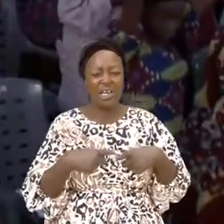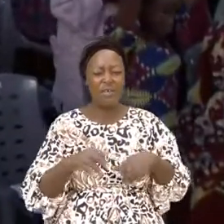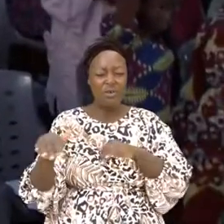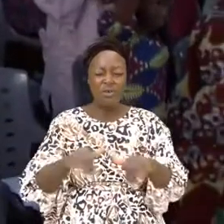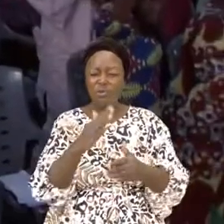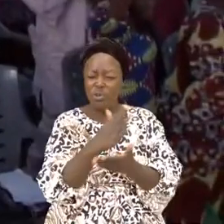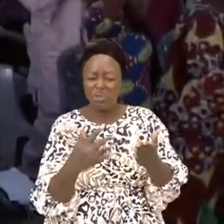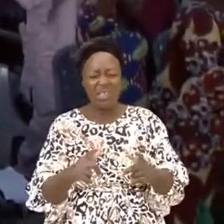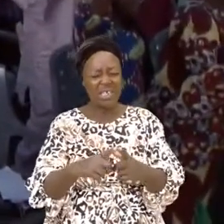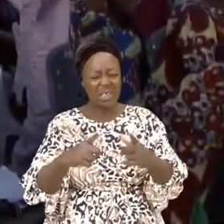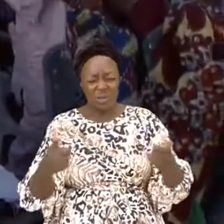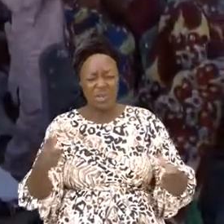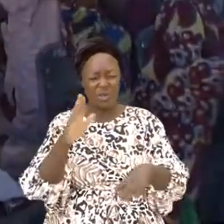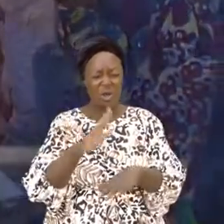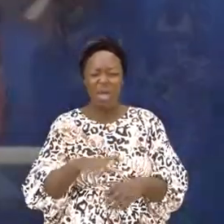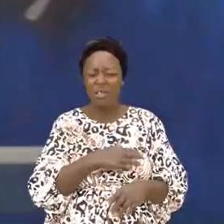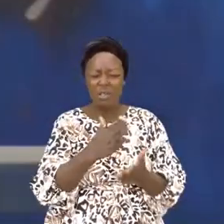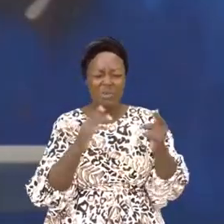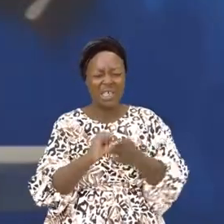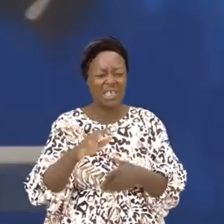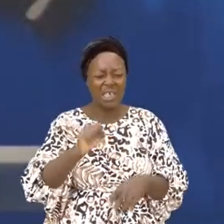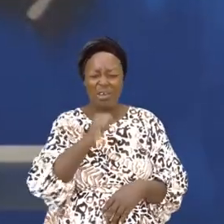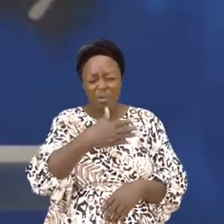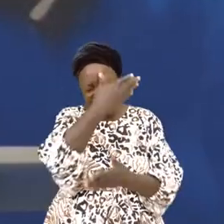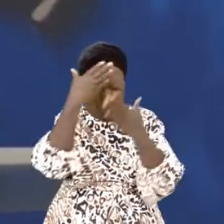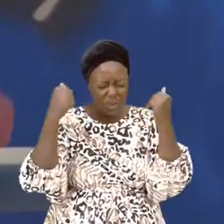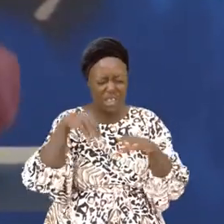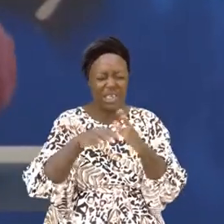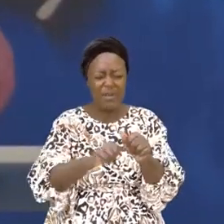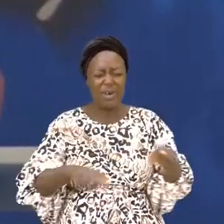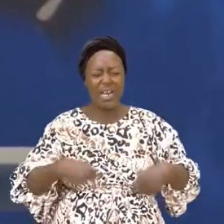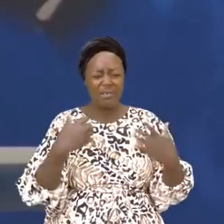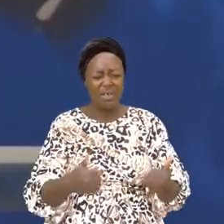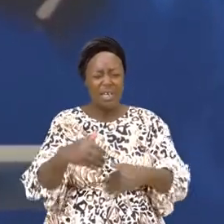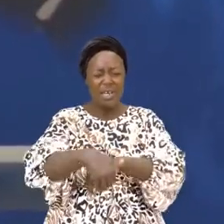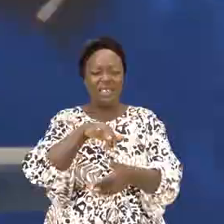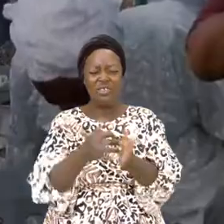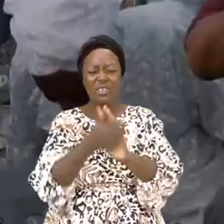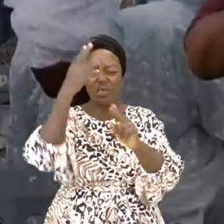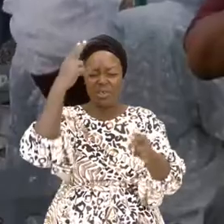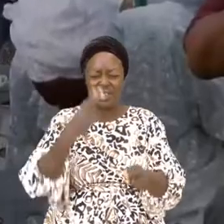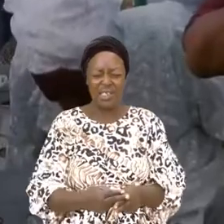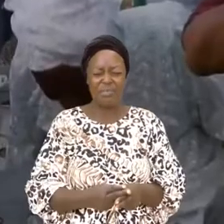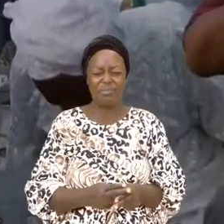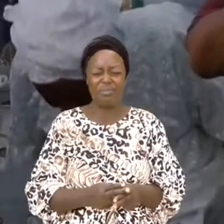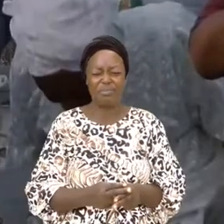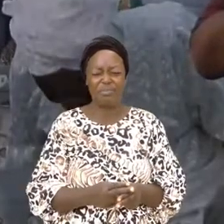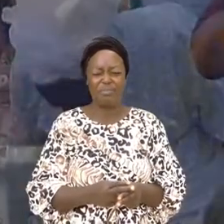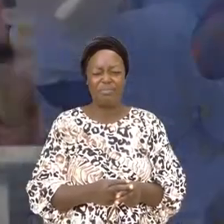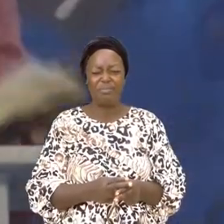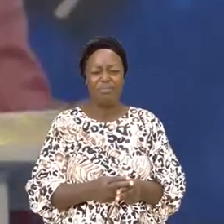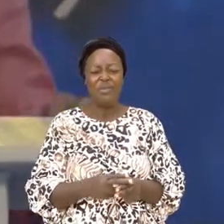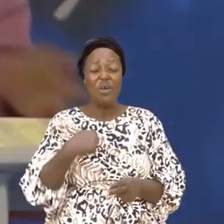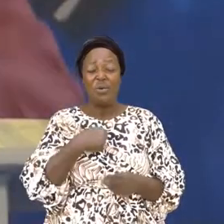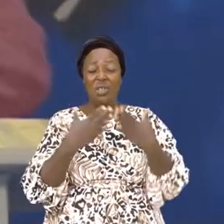something great, unforgettable in every life tonight, in Jesus' name. We